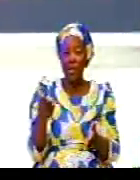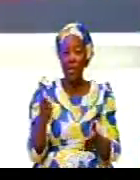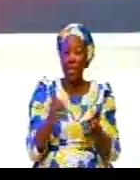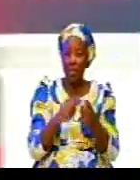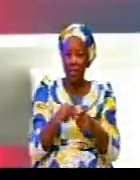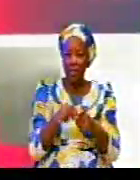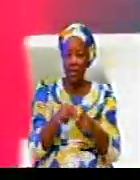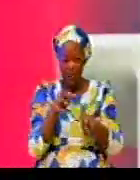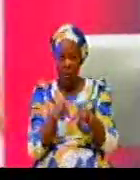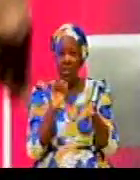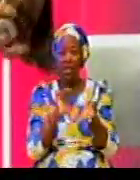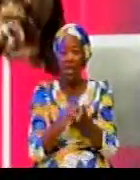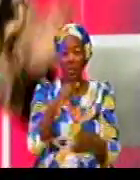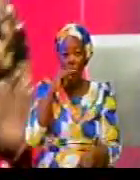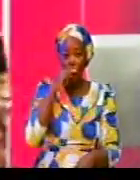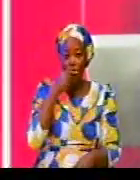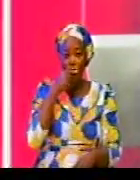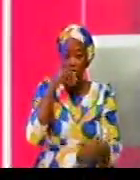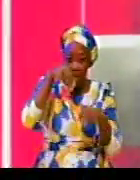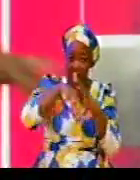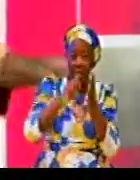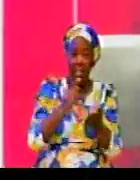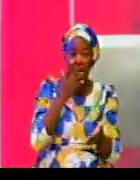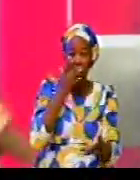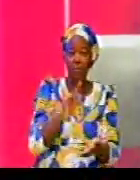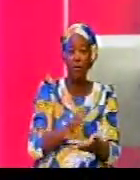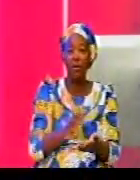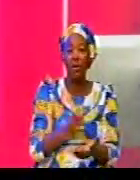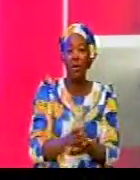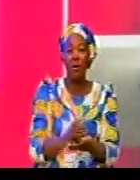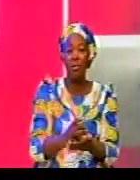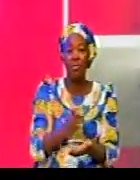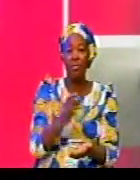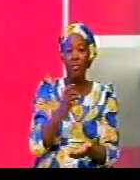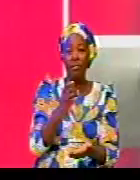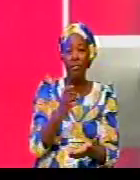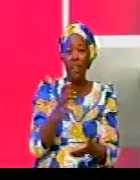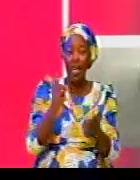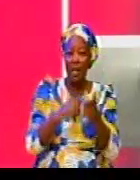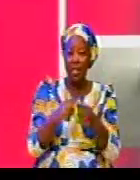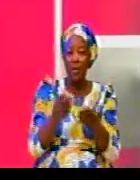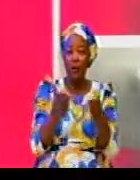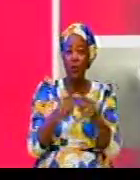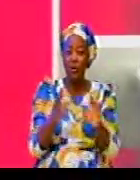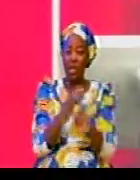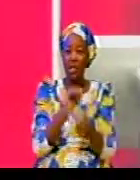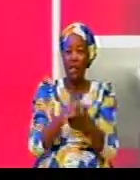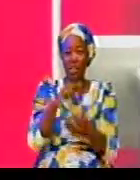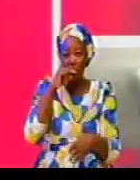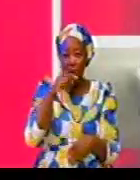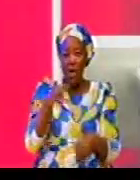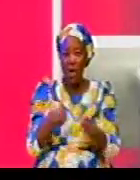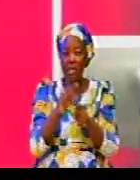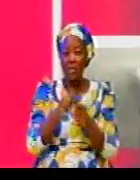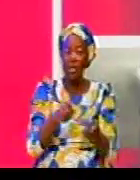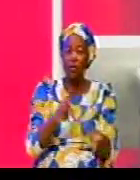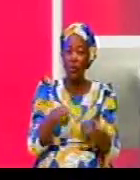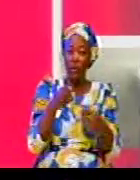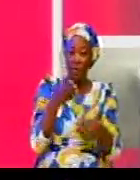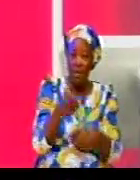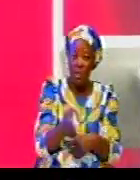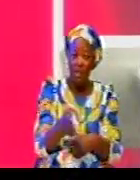hen, chicken, cock, whatever, they're looking at the corn like this. They want to get the